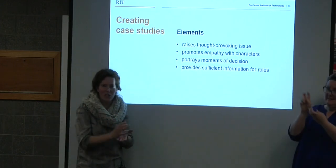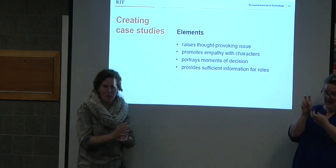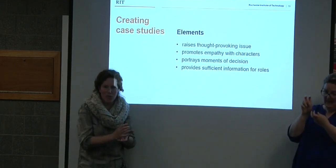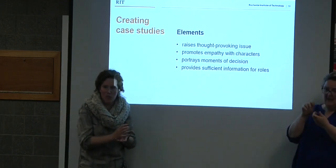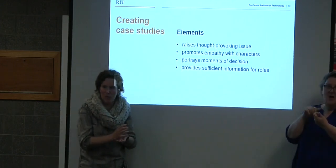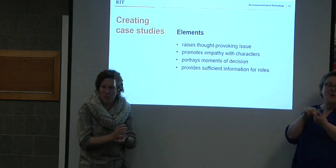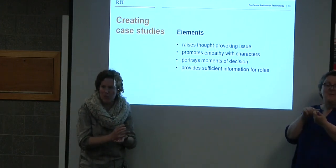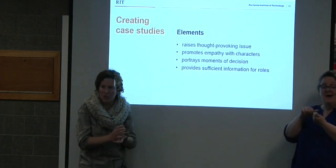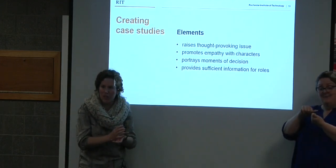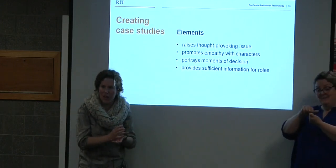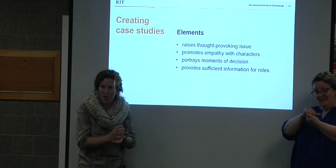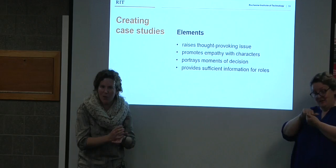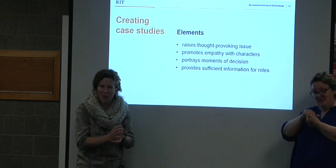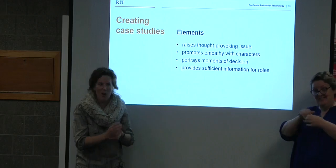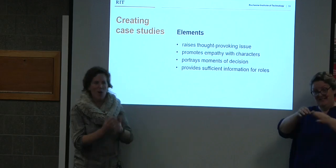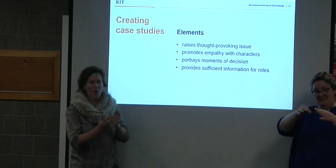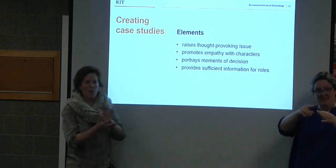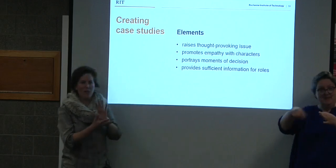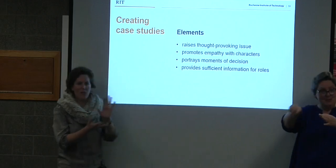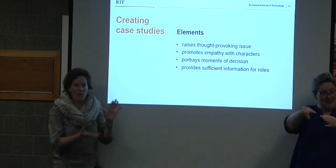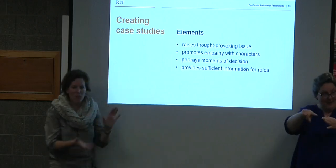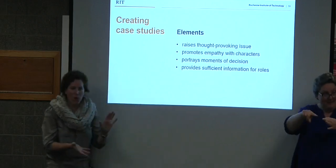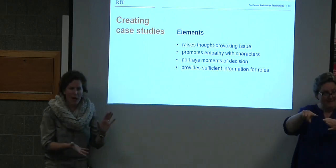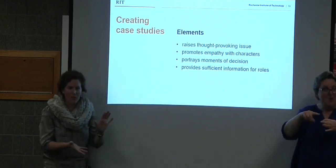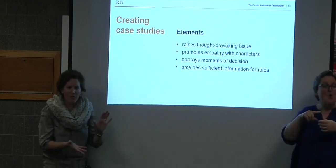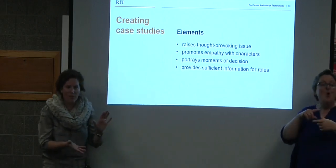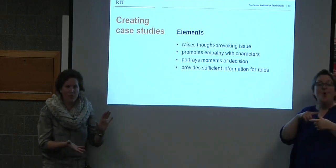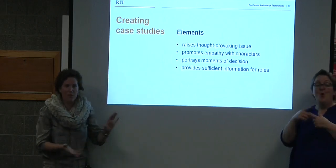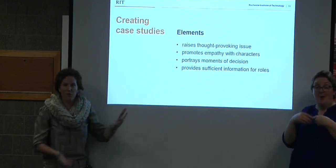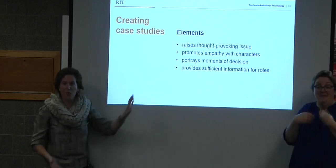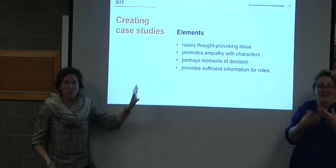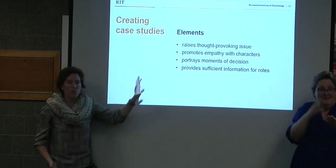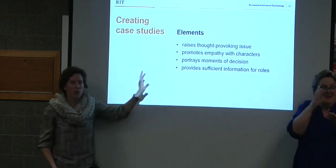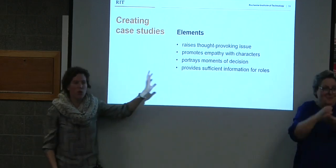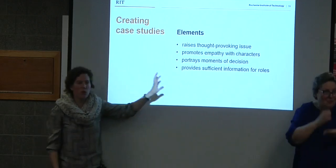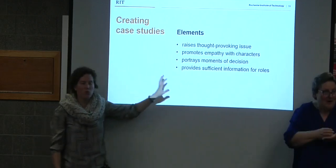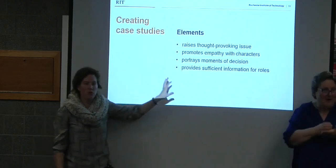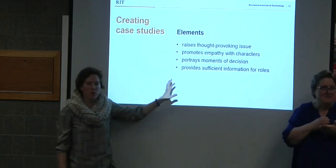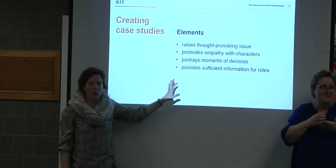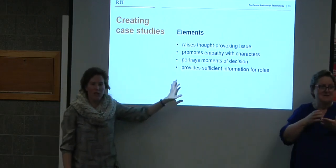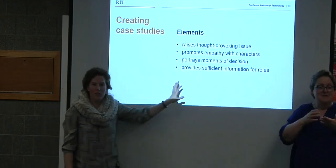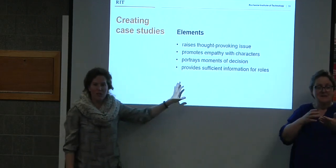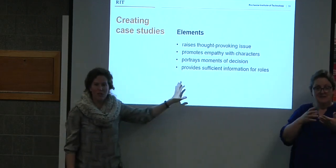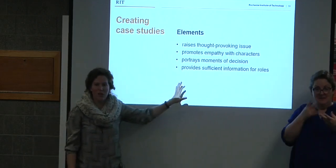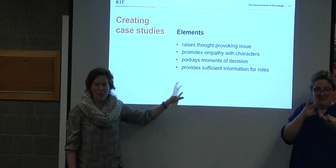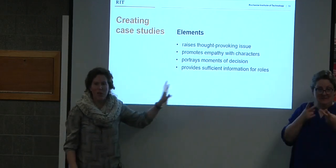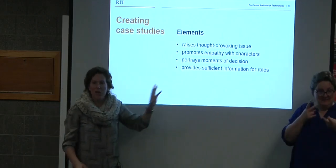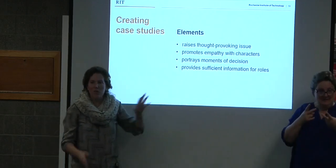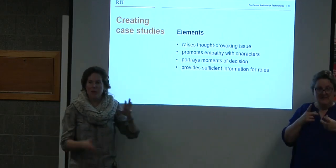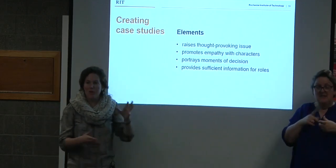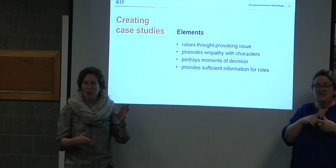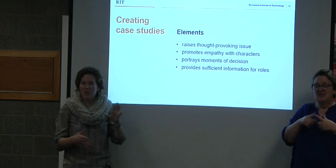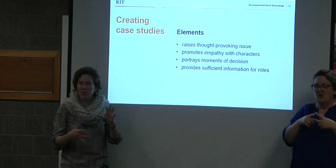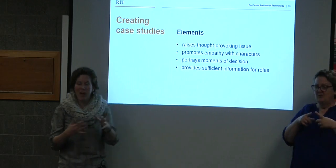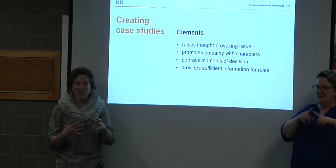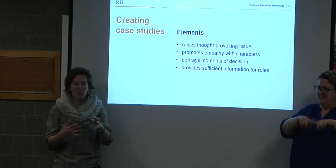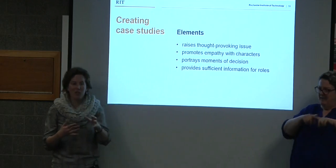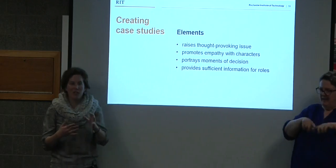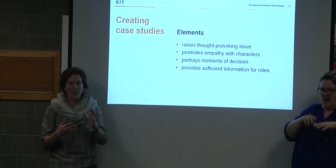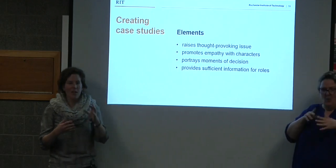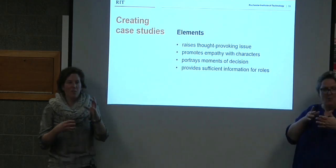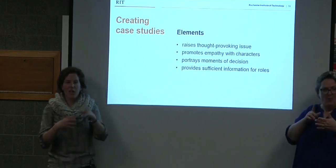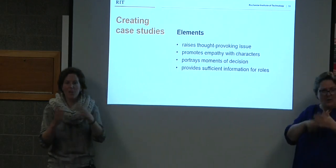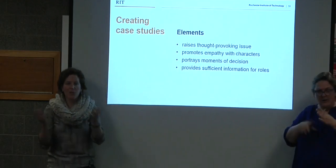either digesting it for the students to use in an hour, or I'm giving them graphs and figures. So once you start going through different collections of them, you might notice